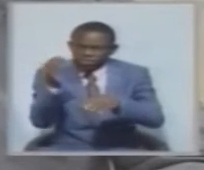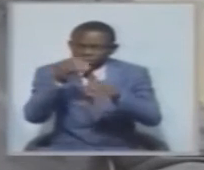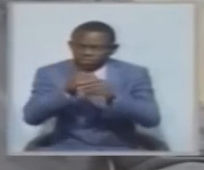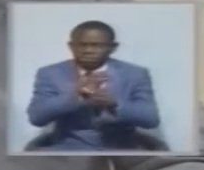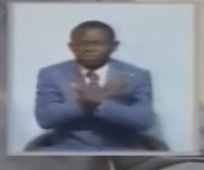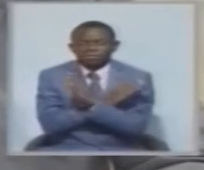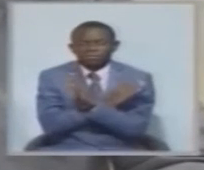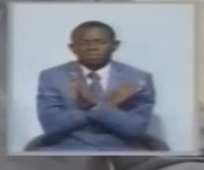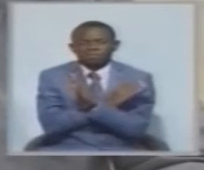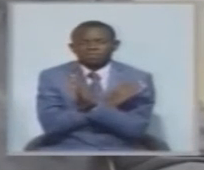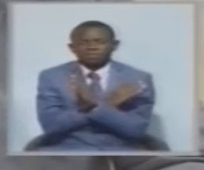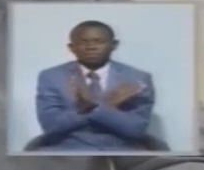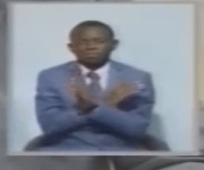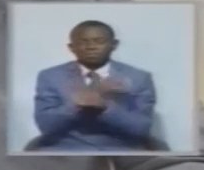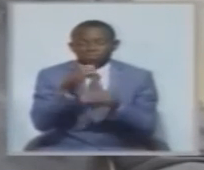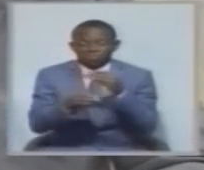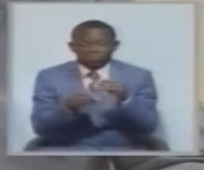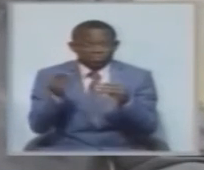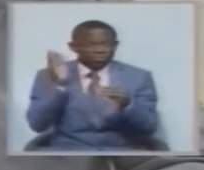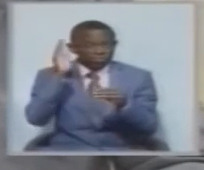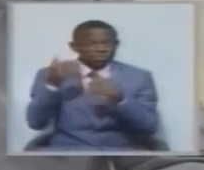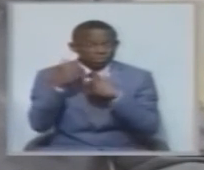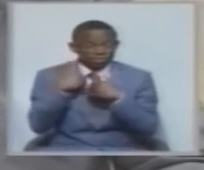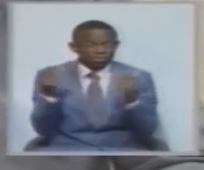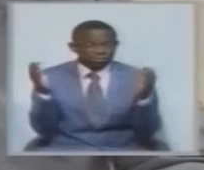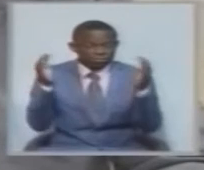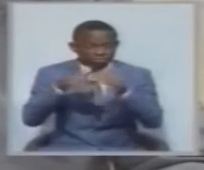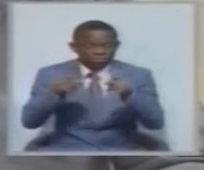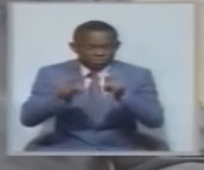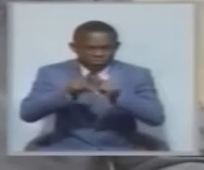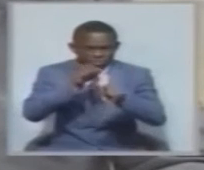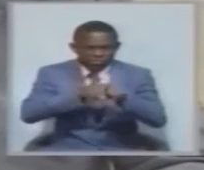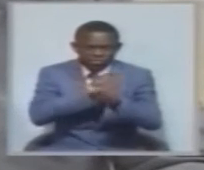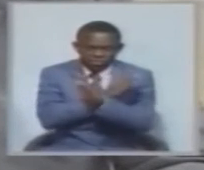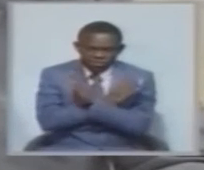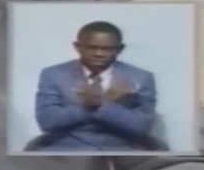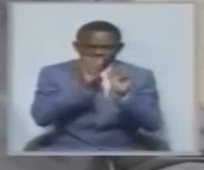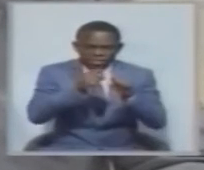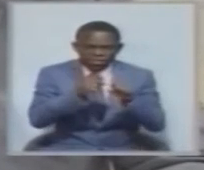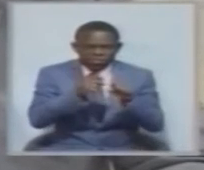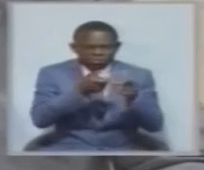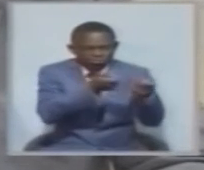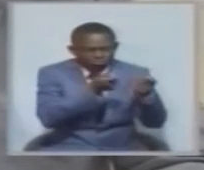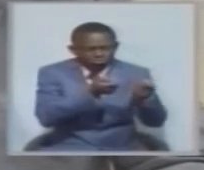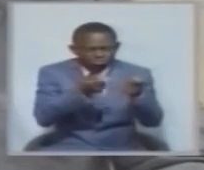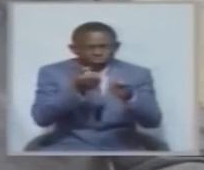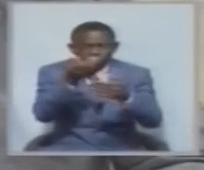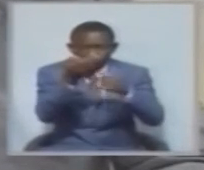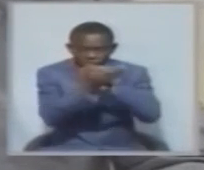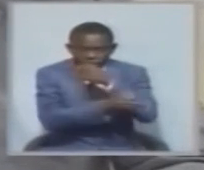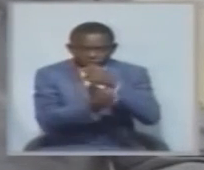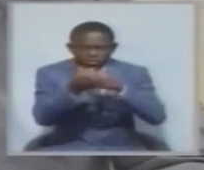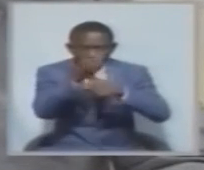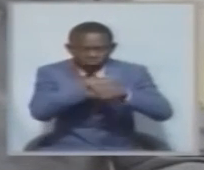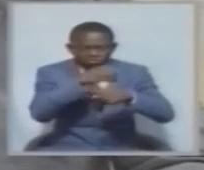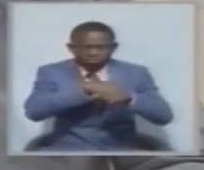for us so that we can attract foreign direct investment in areas where we think we have the potential.